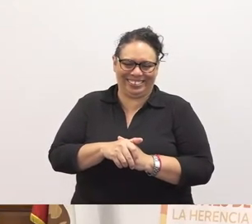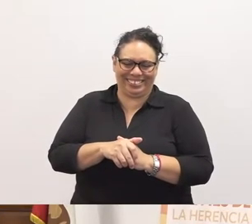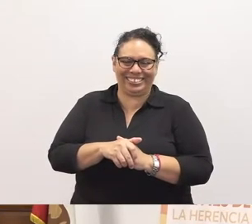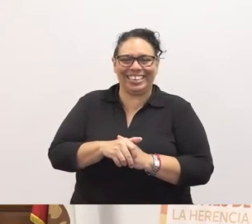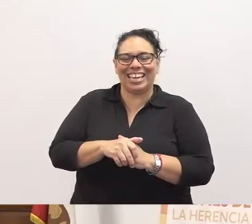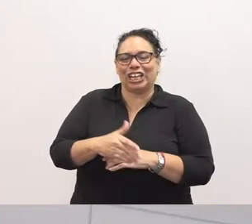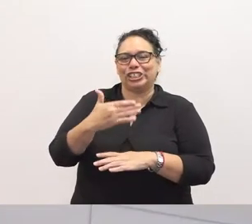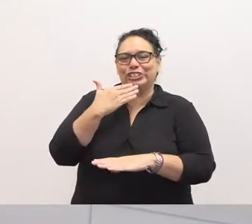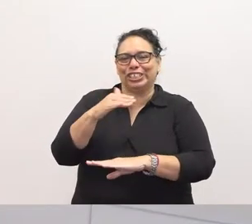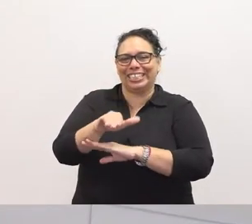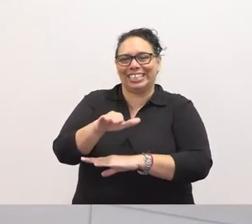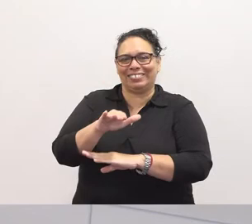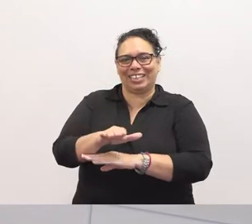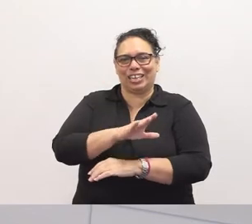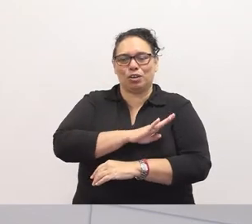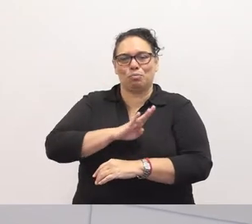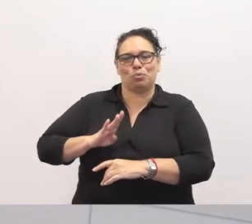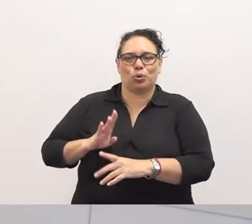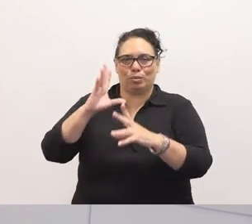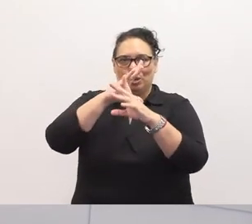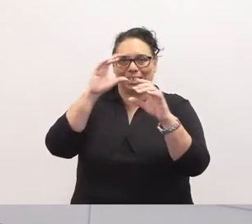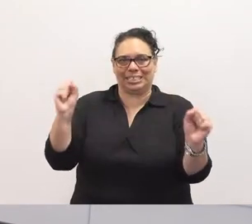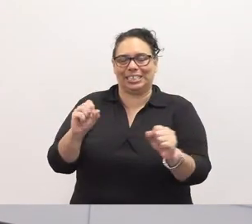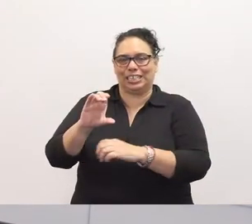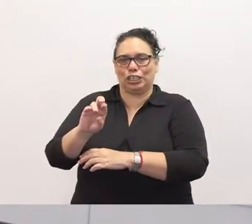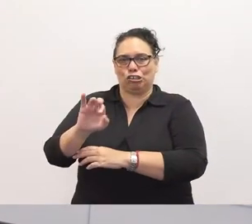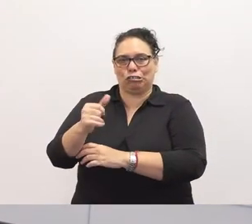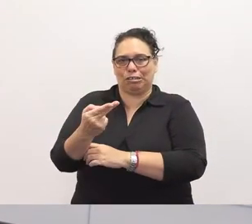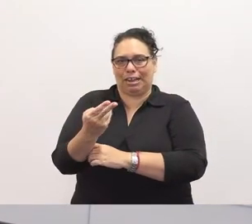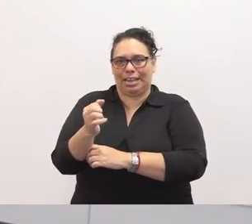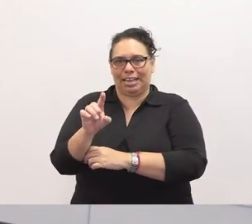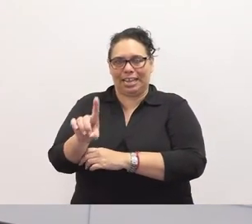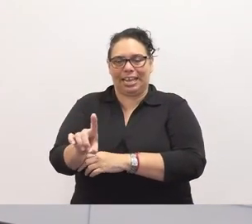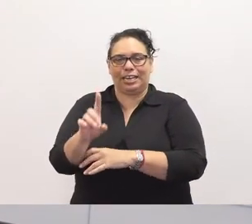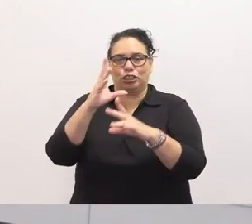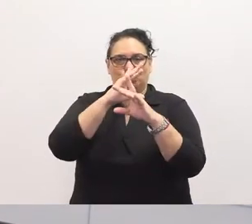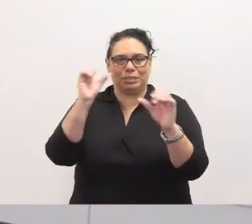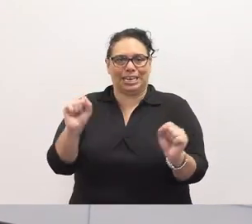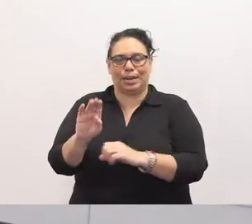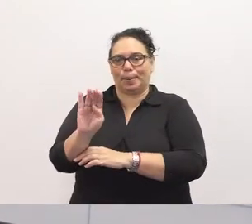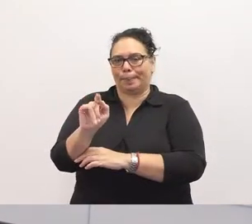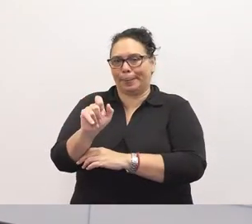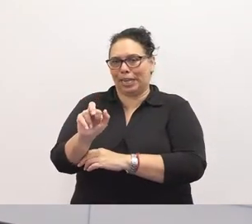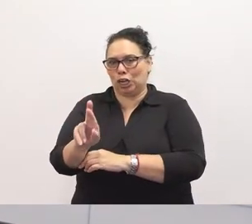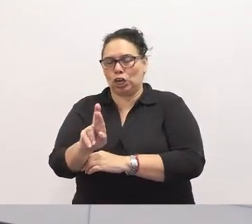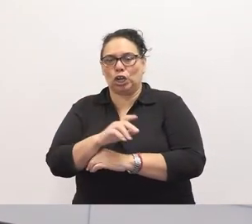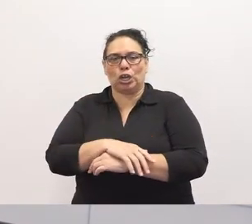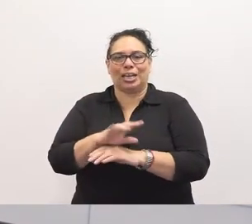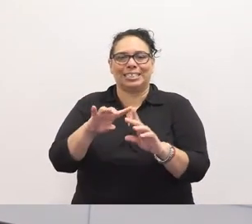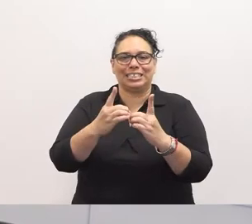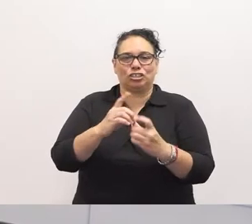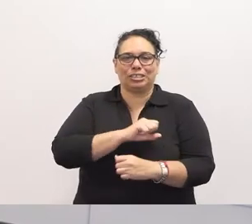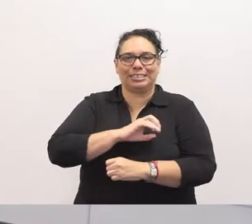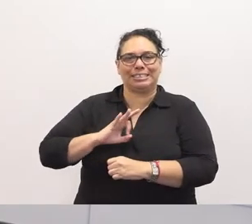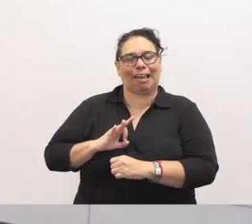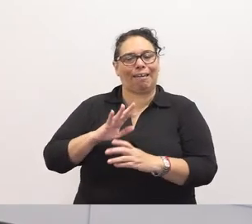So good evening, Board President Craighead, board members, Superintendent Baker, district staff, and